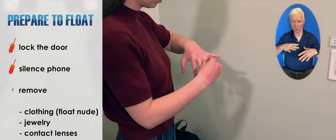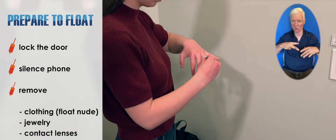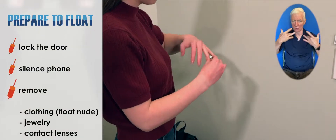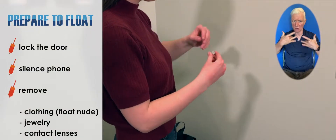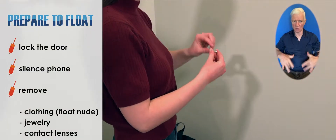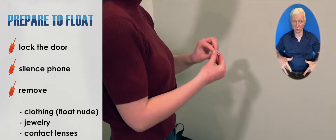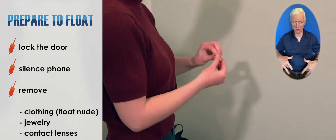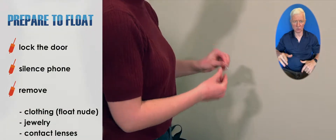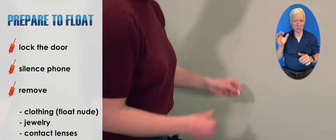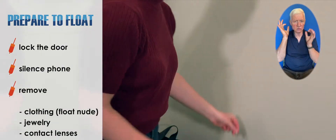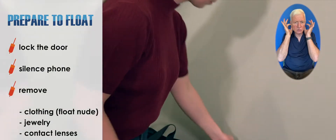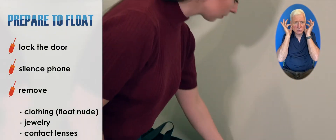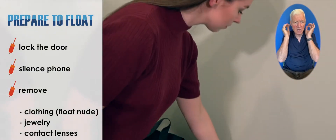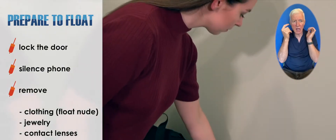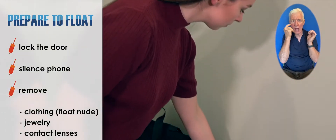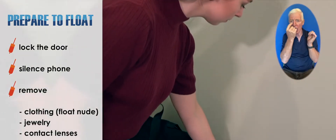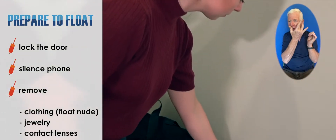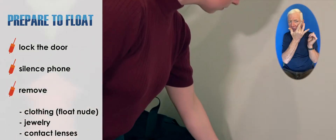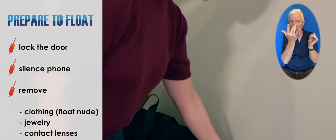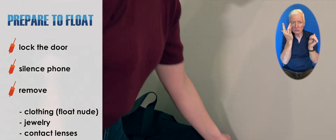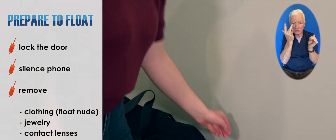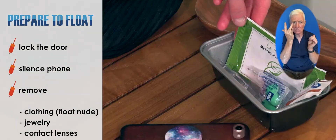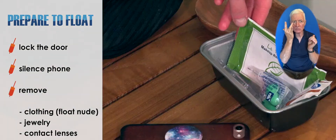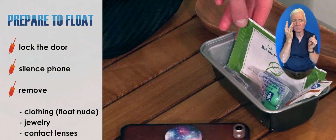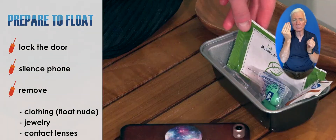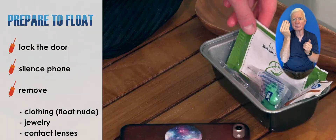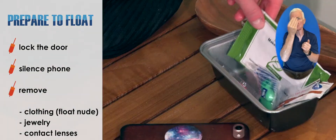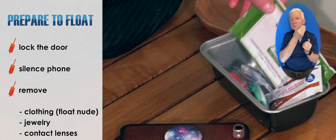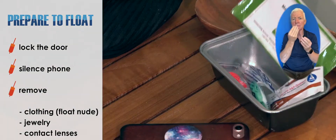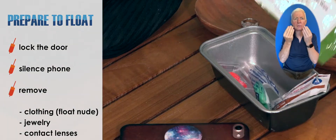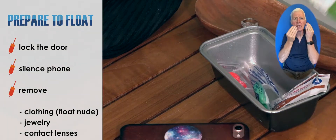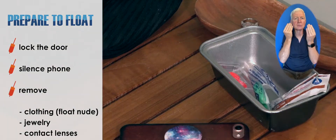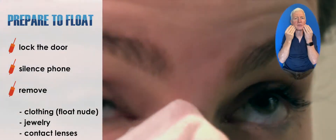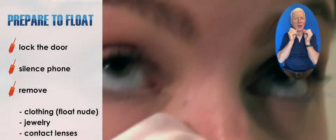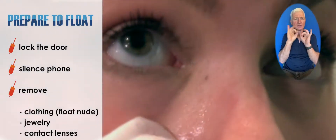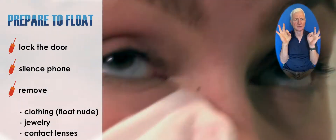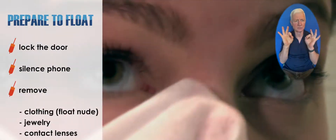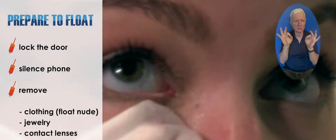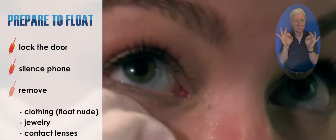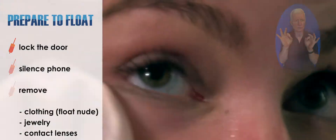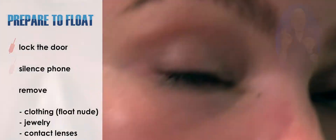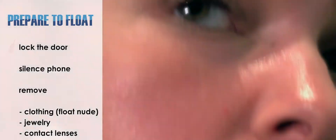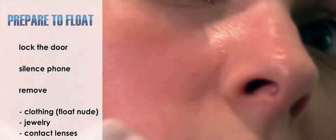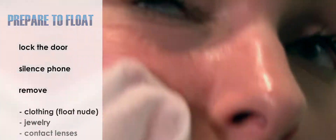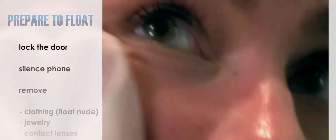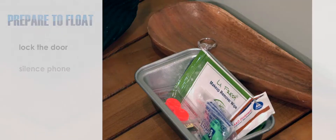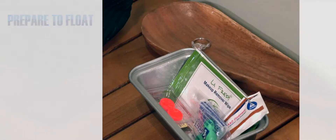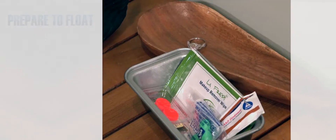Remove clothing, jewelry, contact lenses, and clean off makeup using the all-natural wipe.